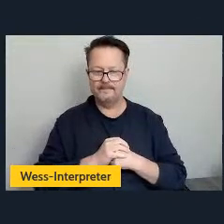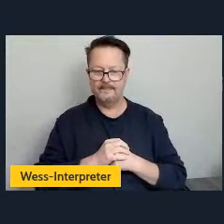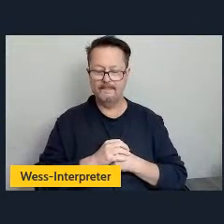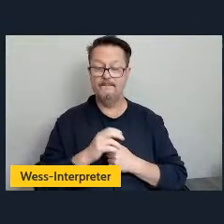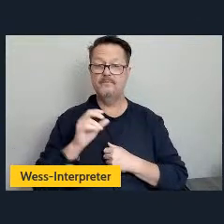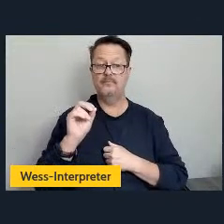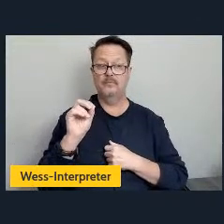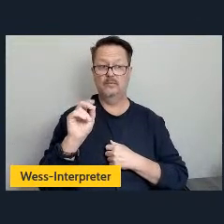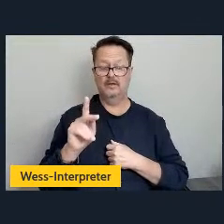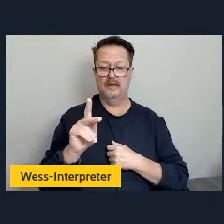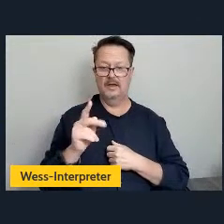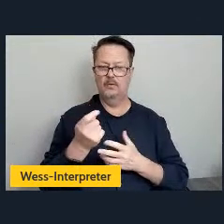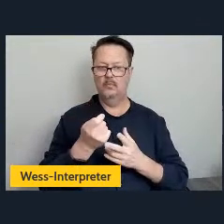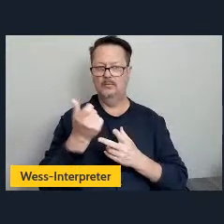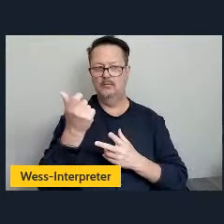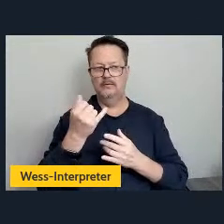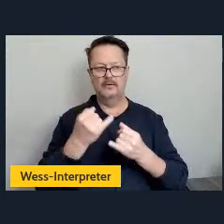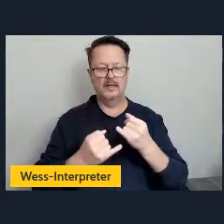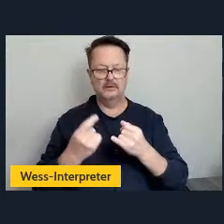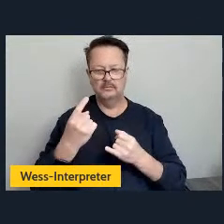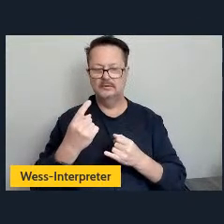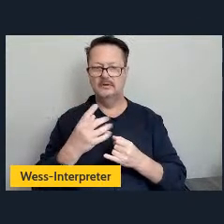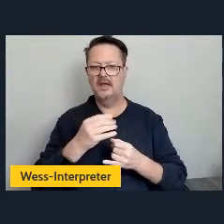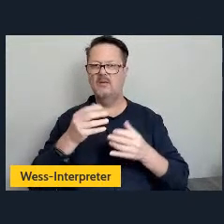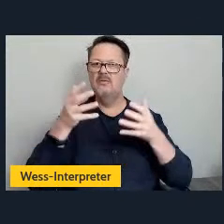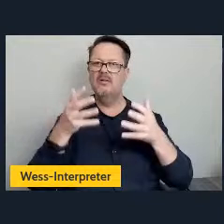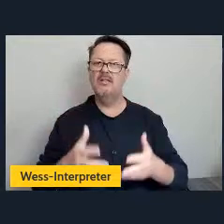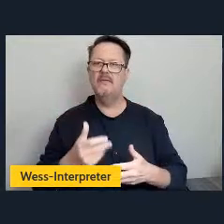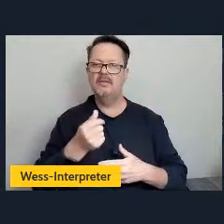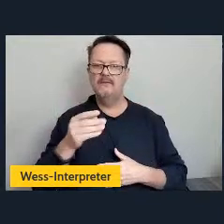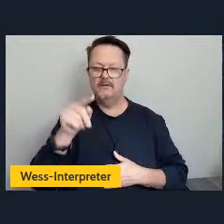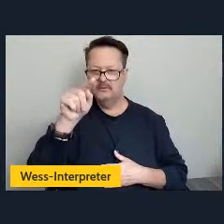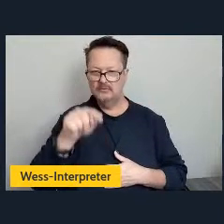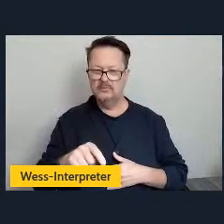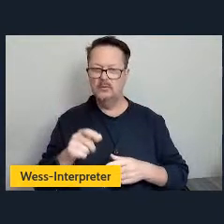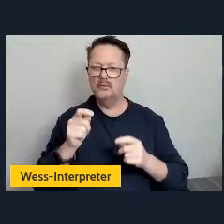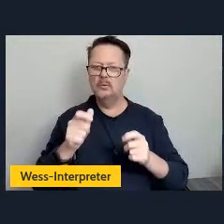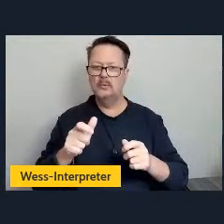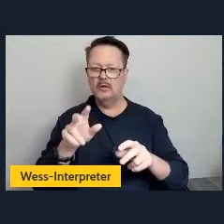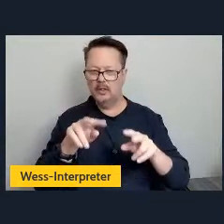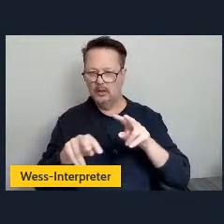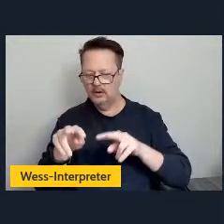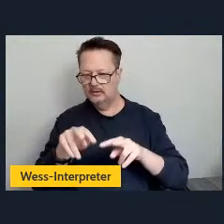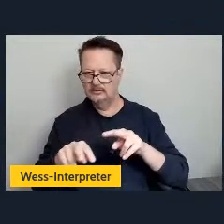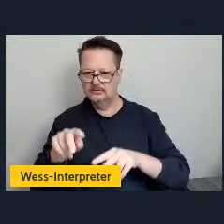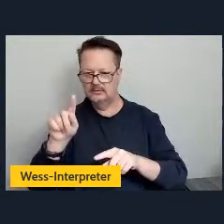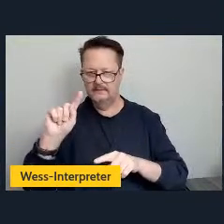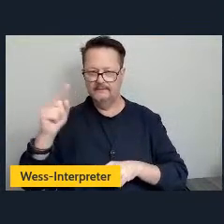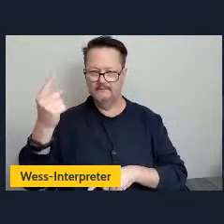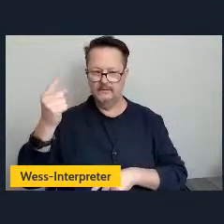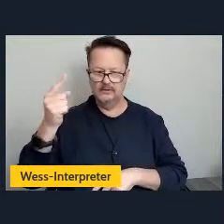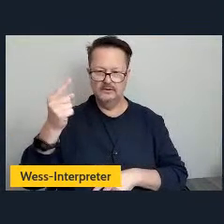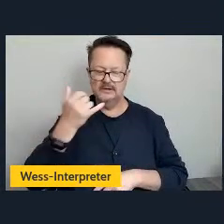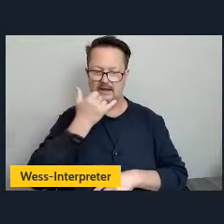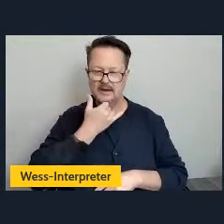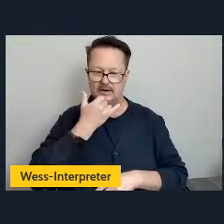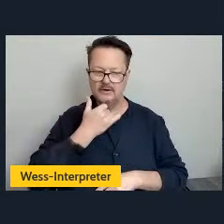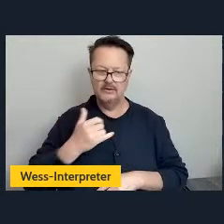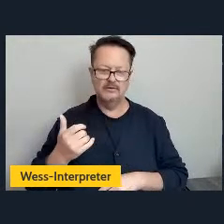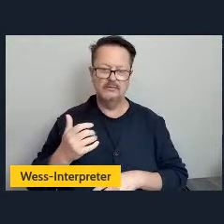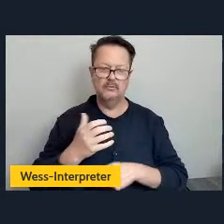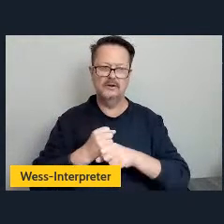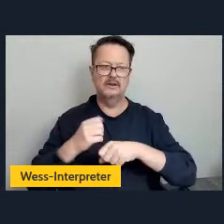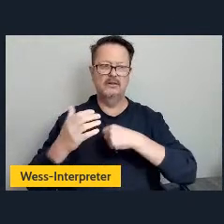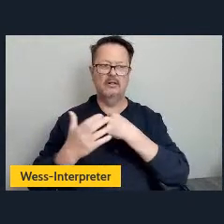Okay, remove that last one, and we're left with a few of them. So let's take a quick look. So these first two errors, we are getting an alert